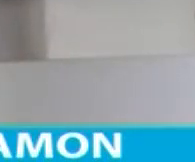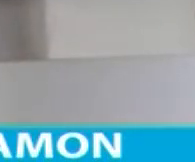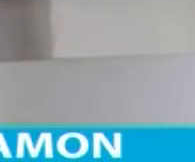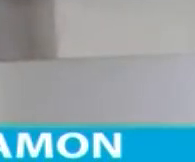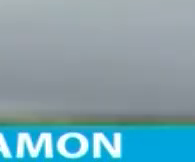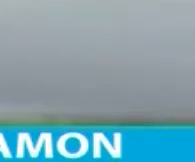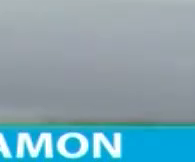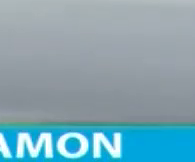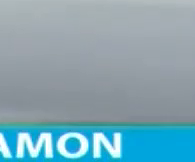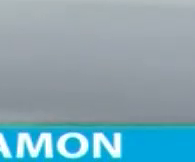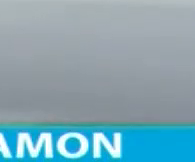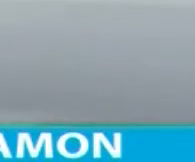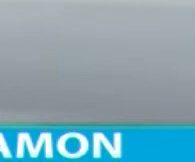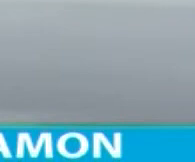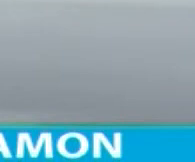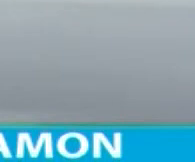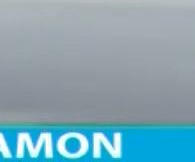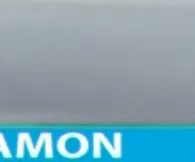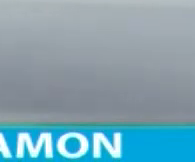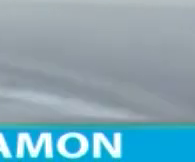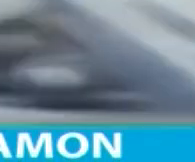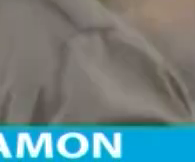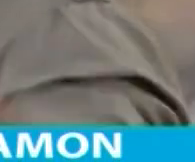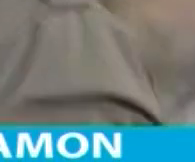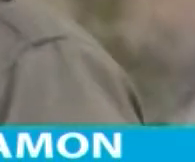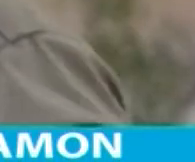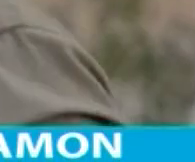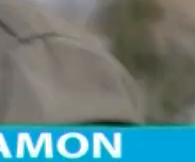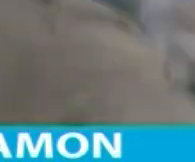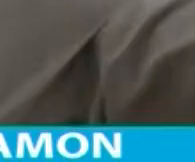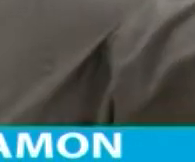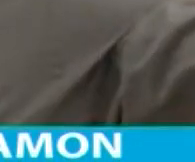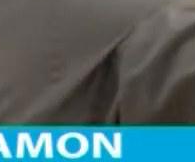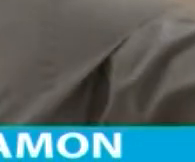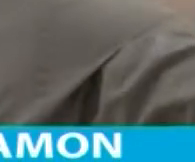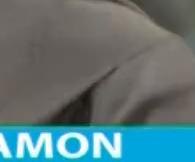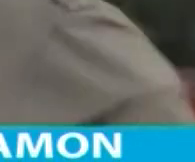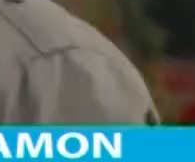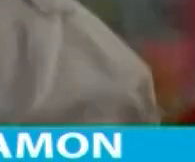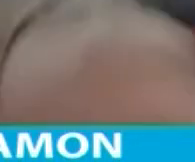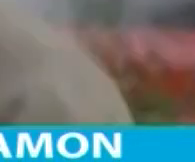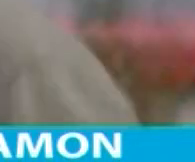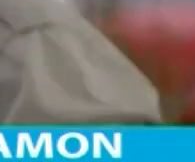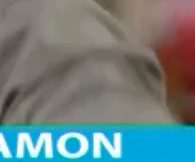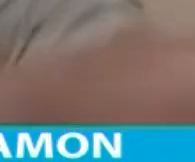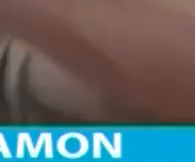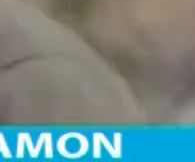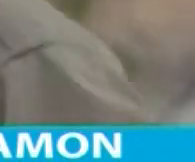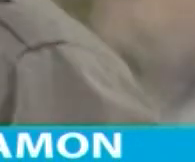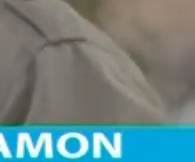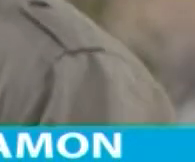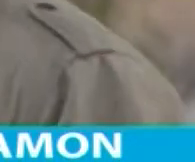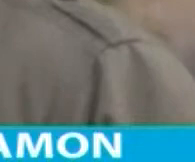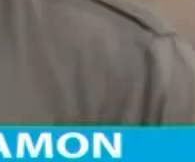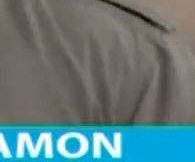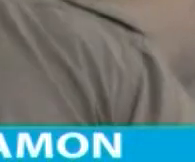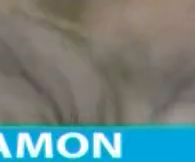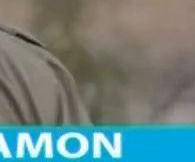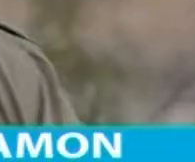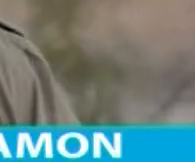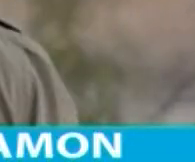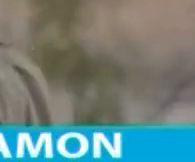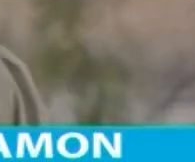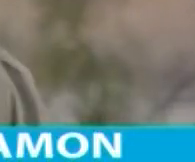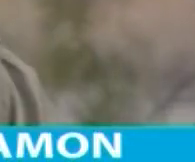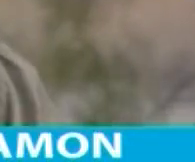Oh my. He's dead. He's already dead. Because of her, I had to leave Tijuana. Because of her, I got kidnapped. And because of